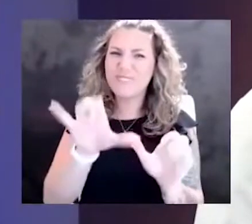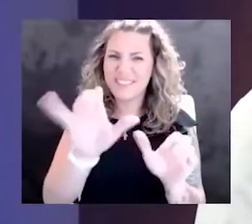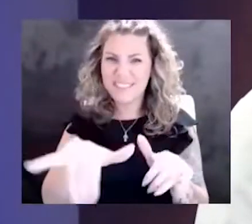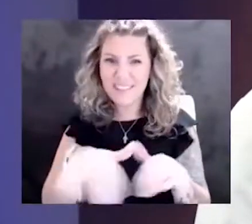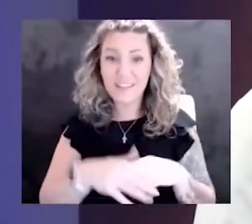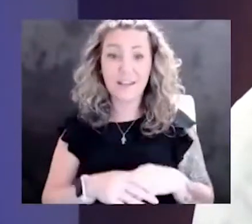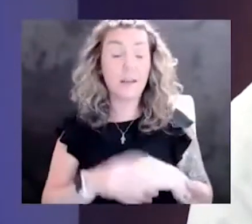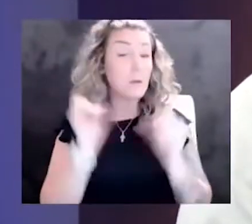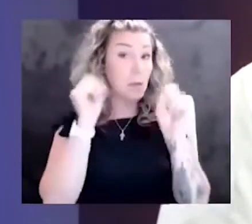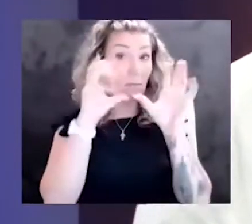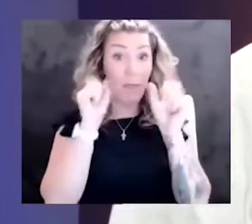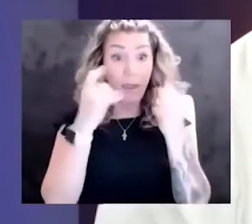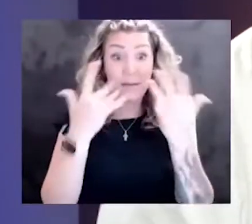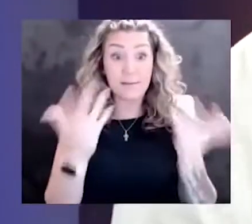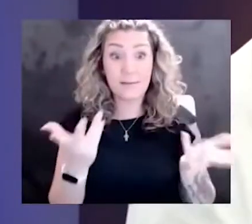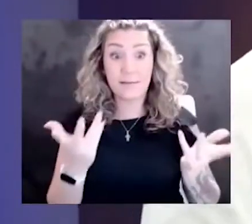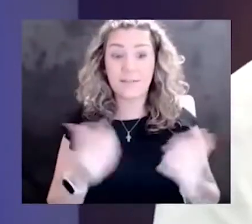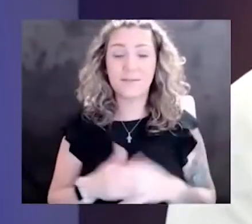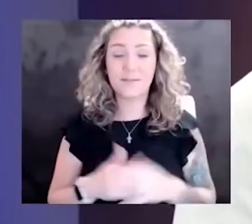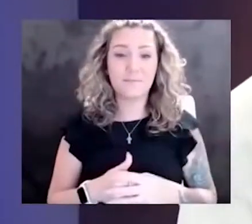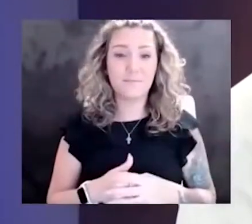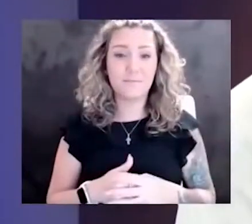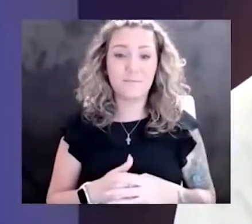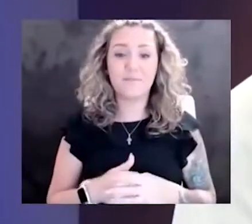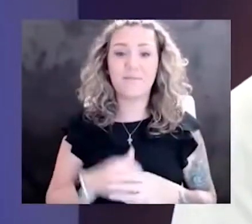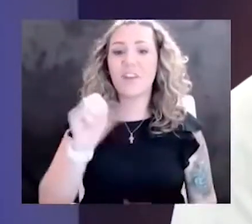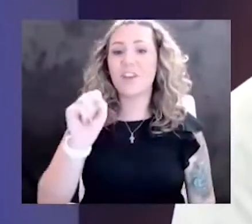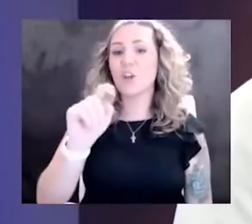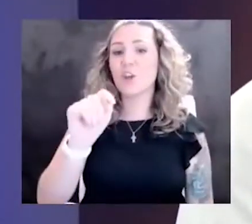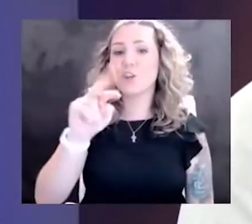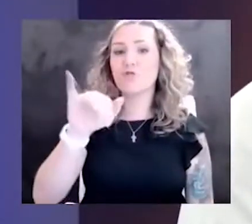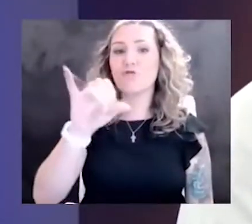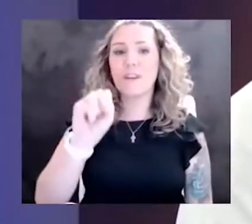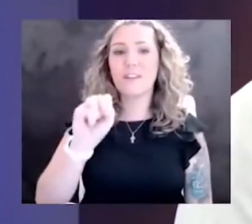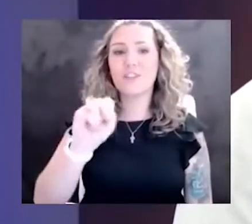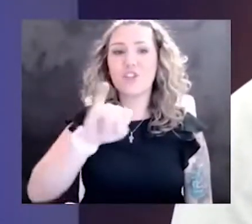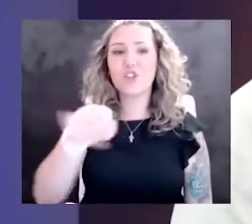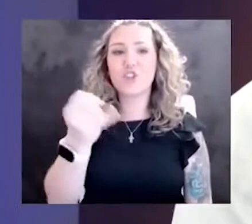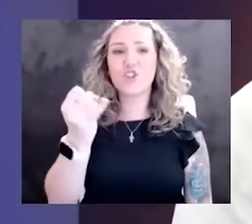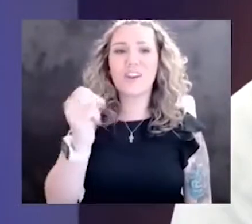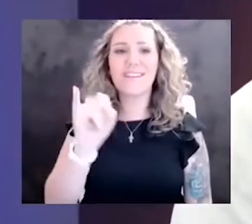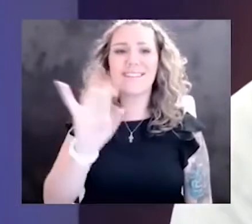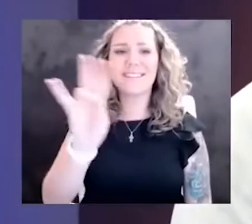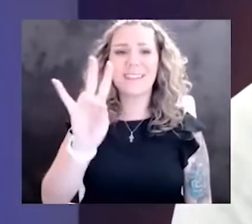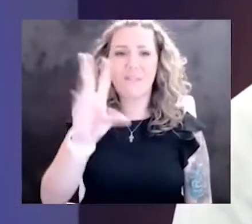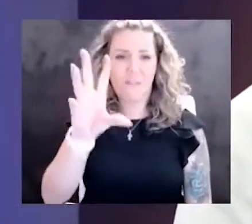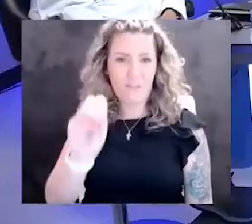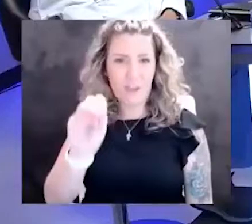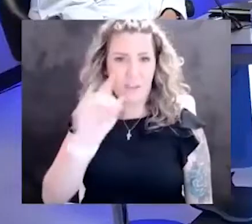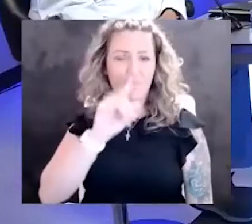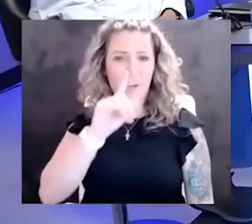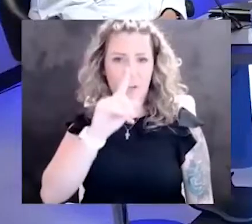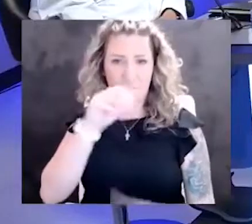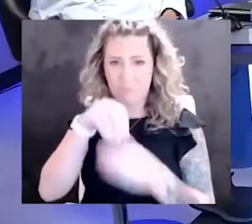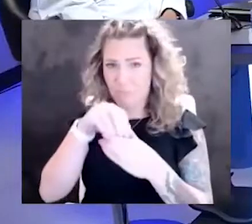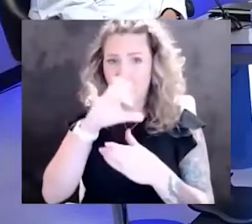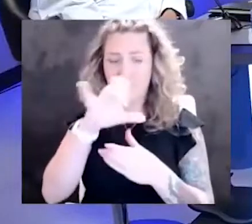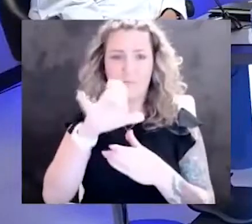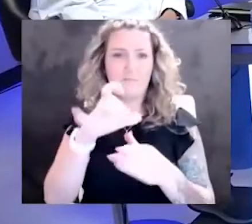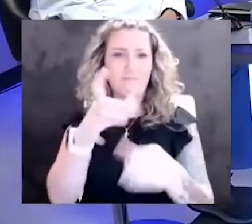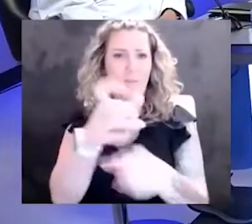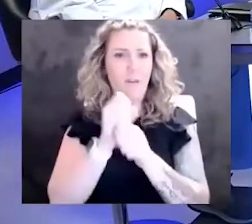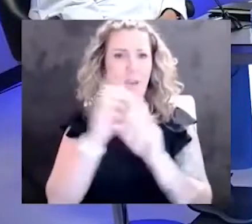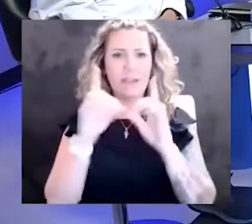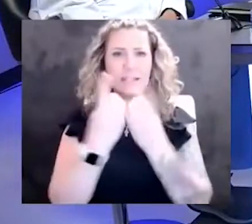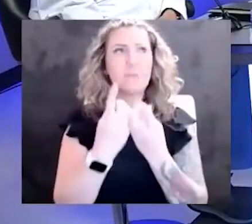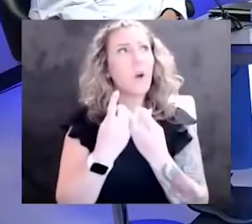Steve. This is a Stratasys J750 that we put in. We got as a department. Actually, at the beginning